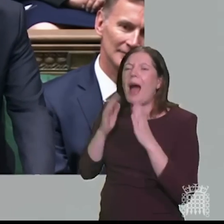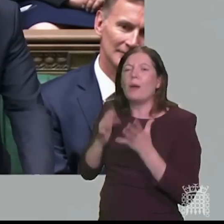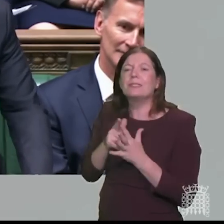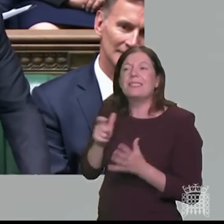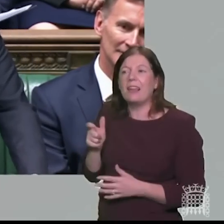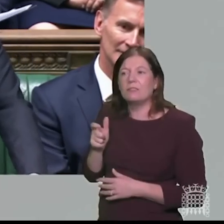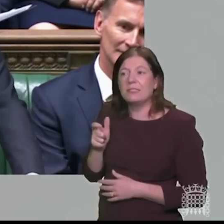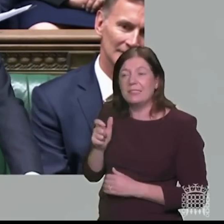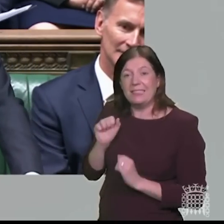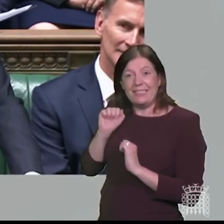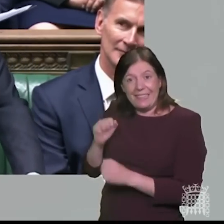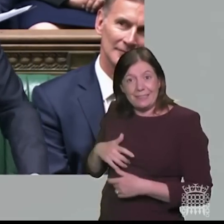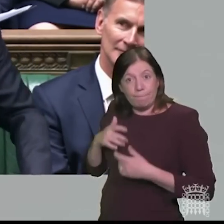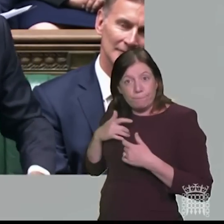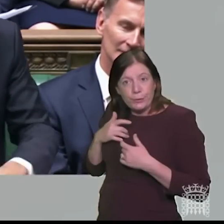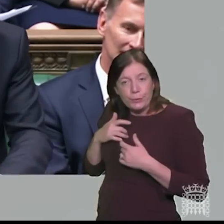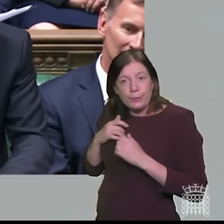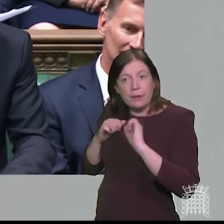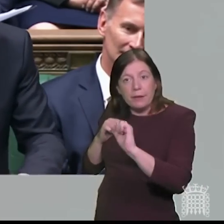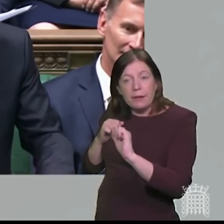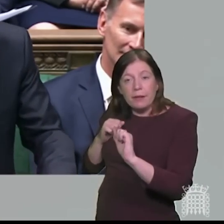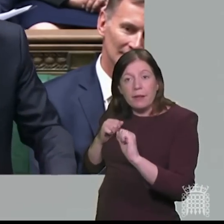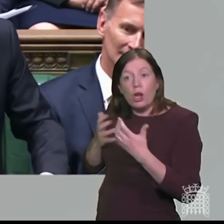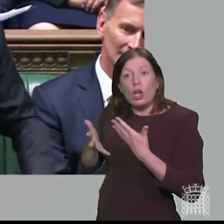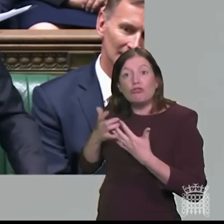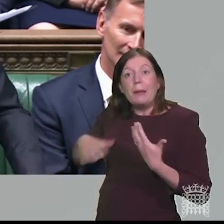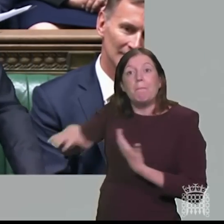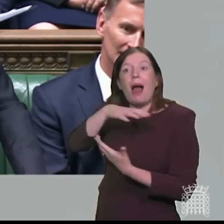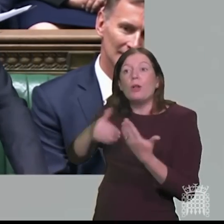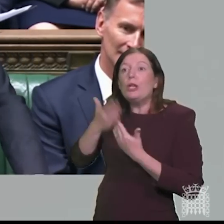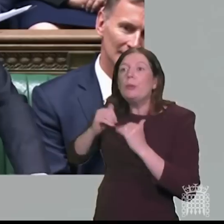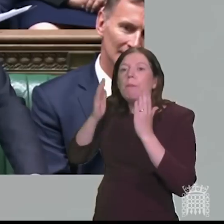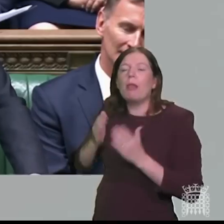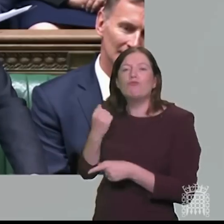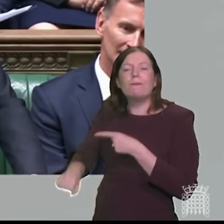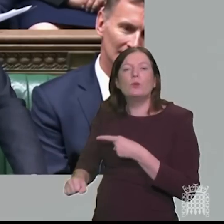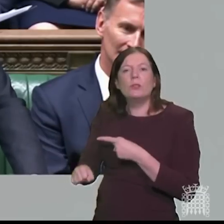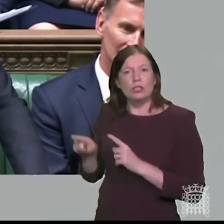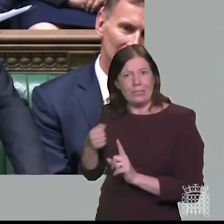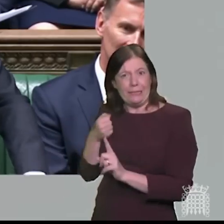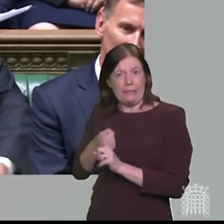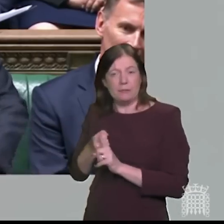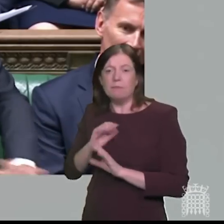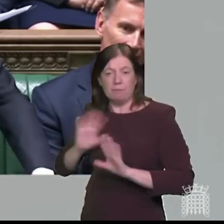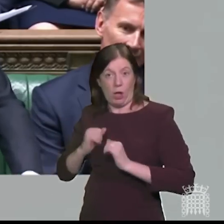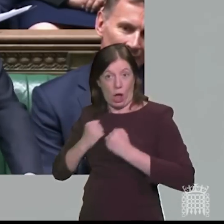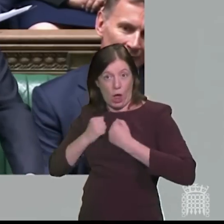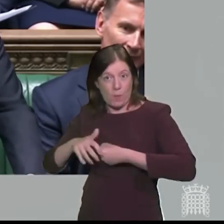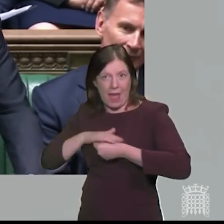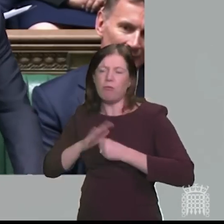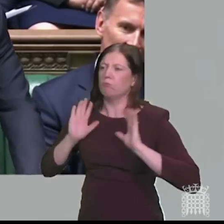doesn't actually agree with his new policy of concreting over the green belt, Mr. Speaker. She's been campaigning against developments in her